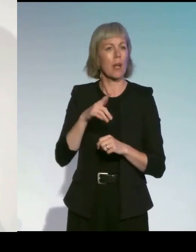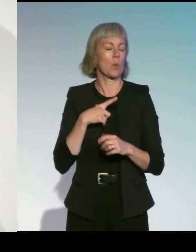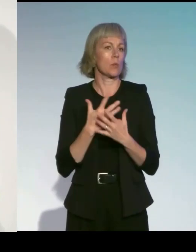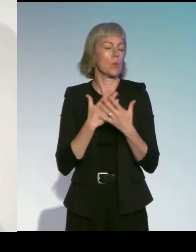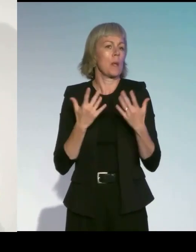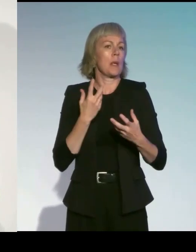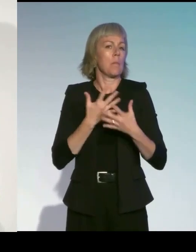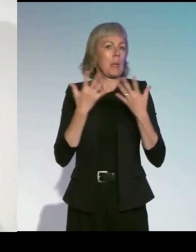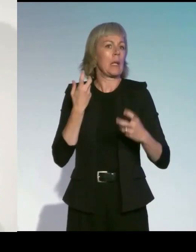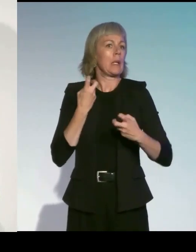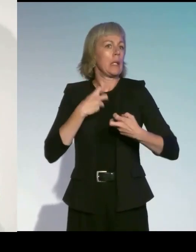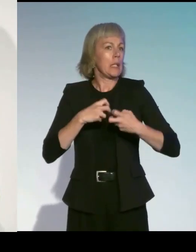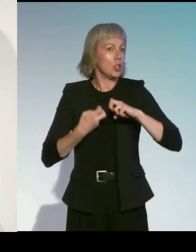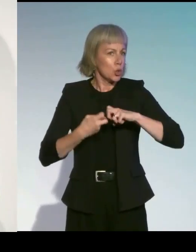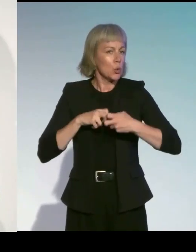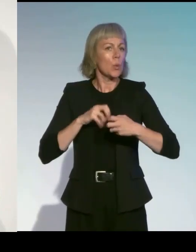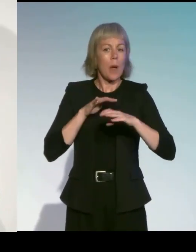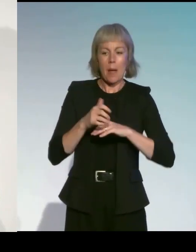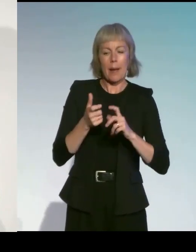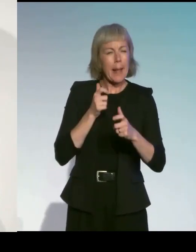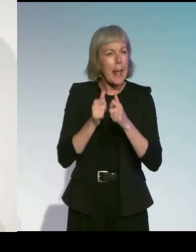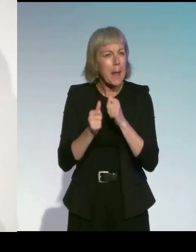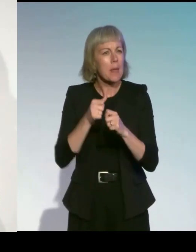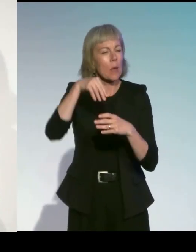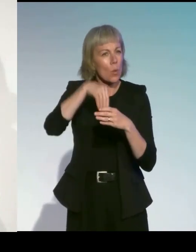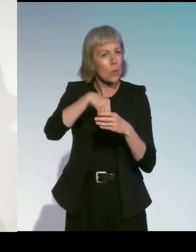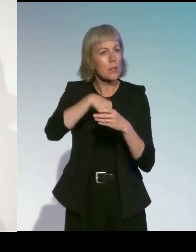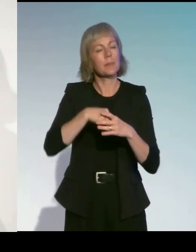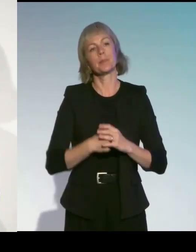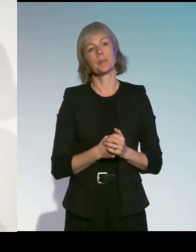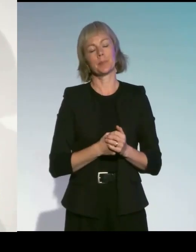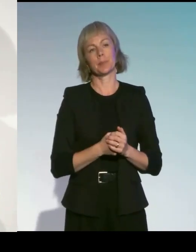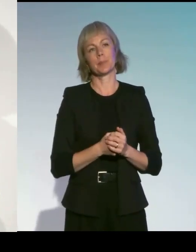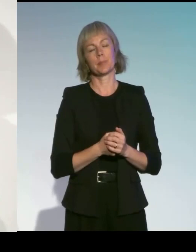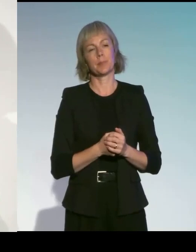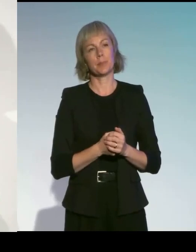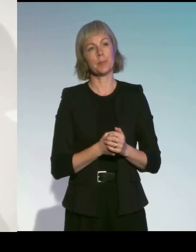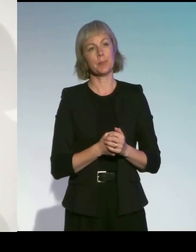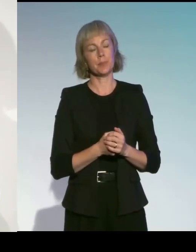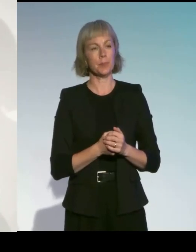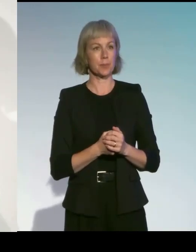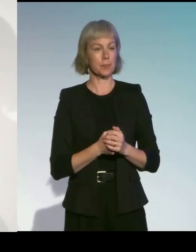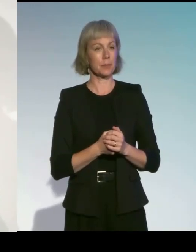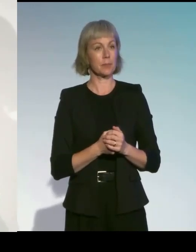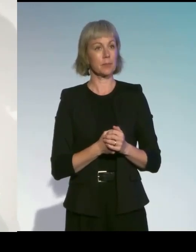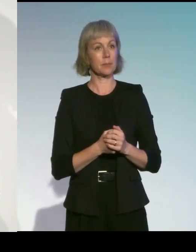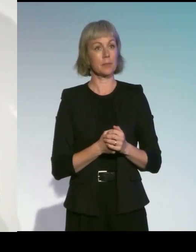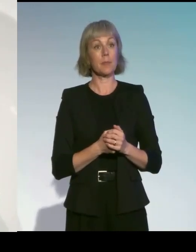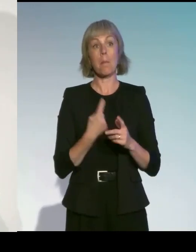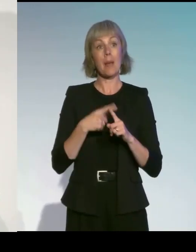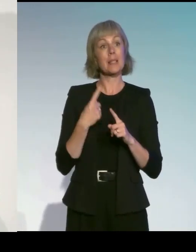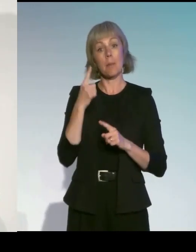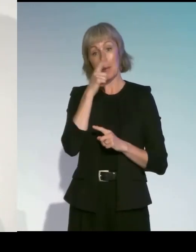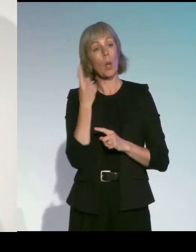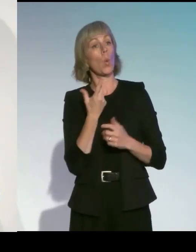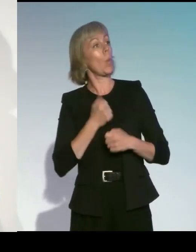big issues around content deletion, and also people who are out in gaming